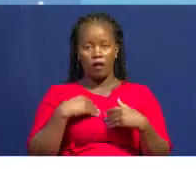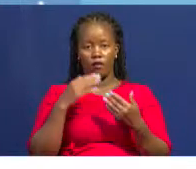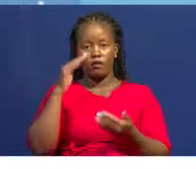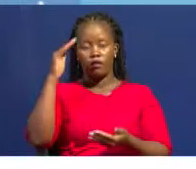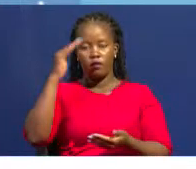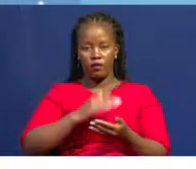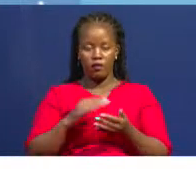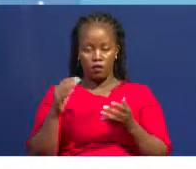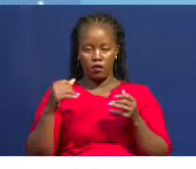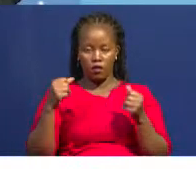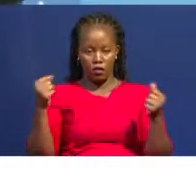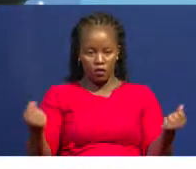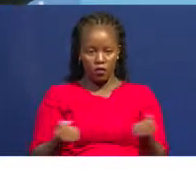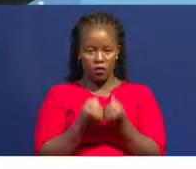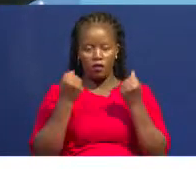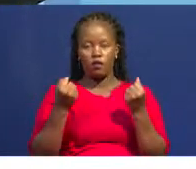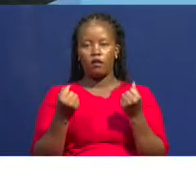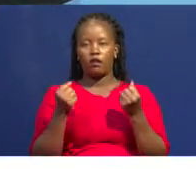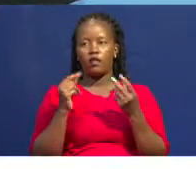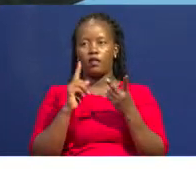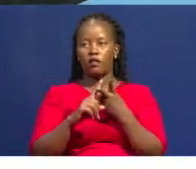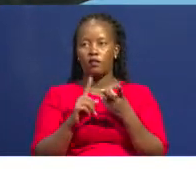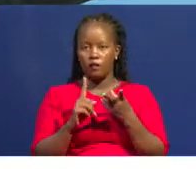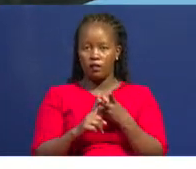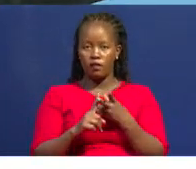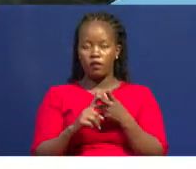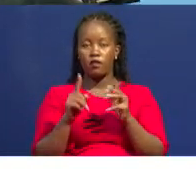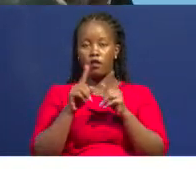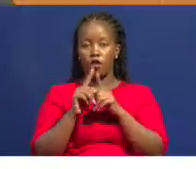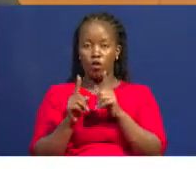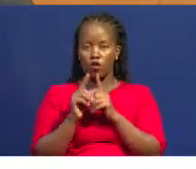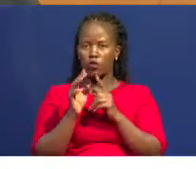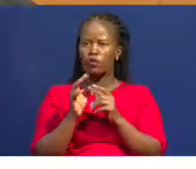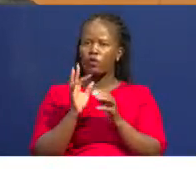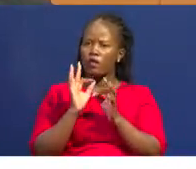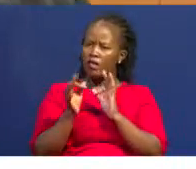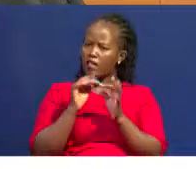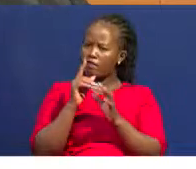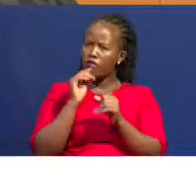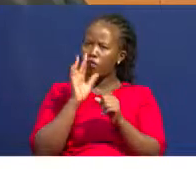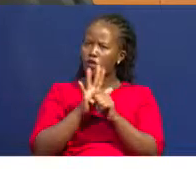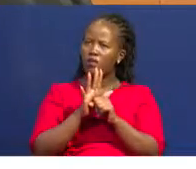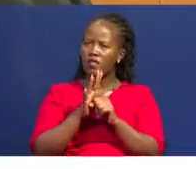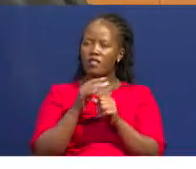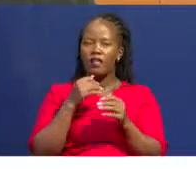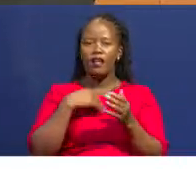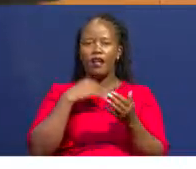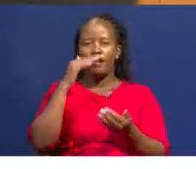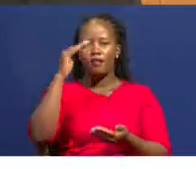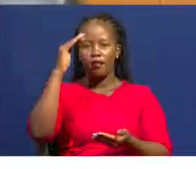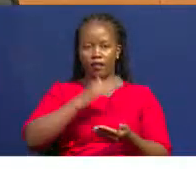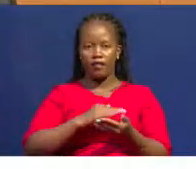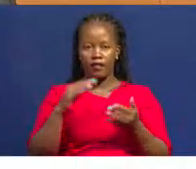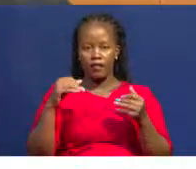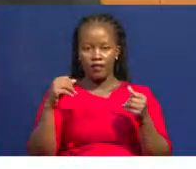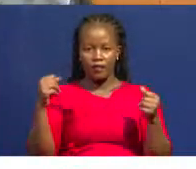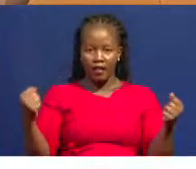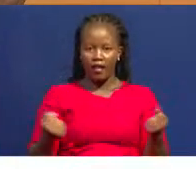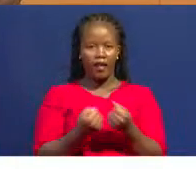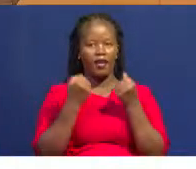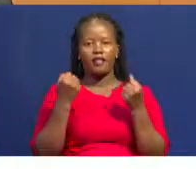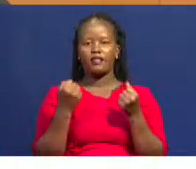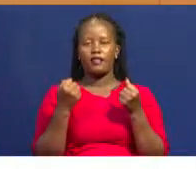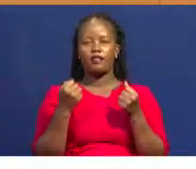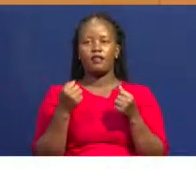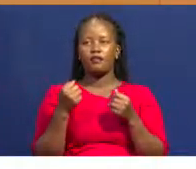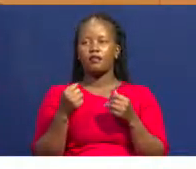roads. It could be a little bit worse, and especially in the Matatu. When you say they have reduced, in fact, I don't know what you are